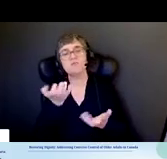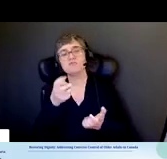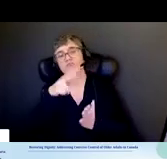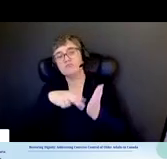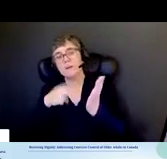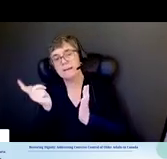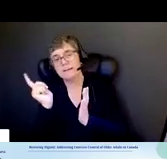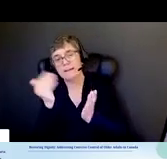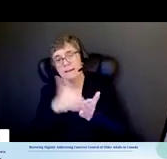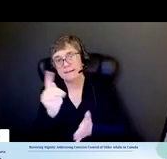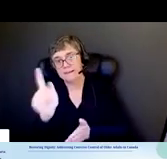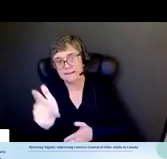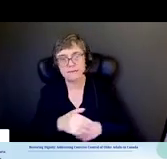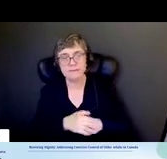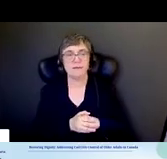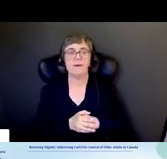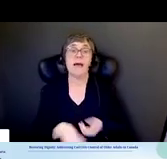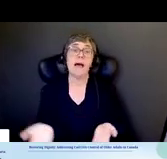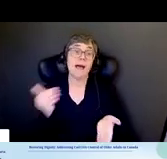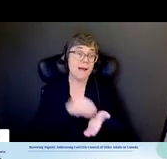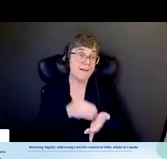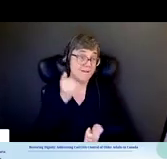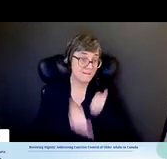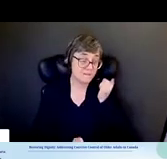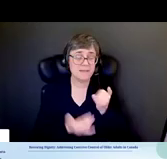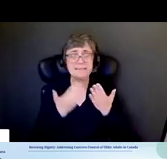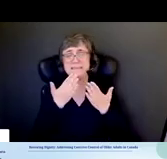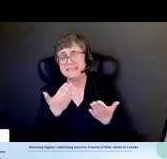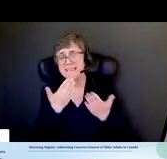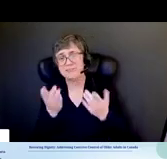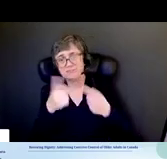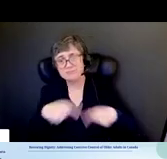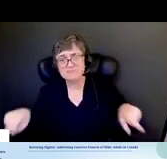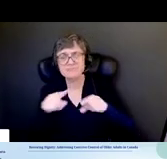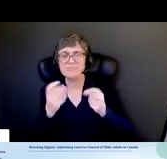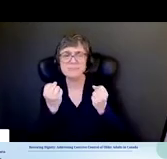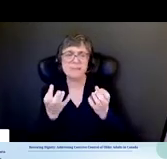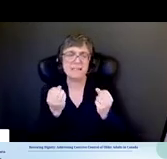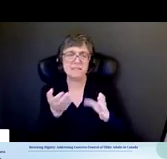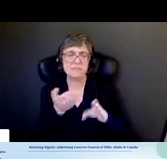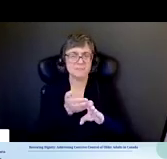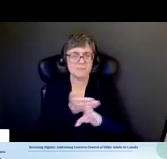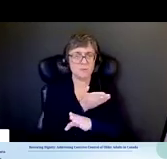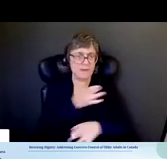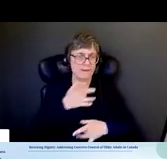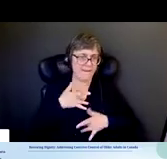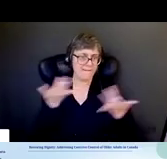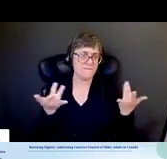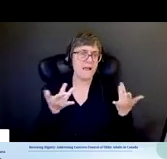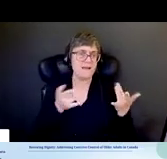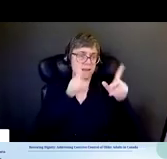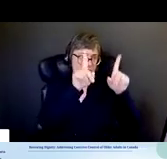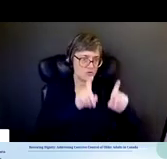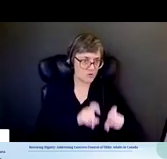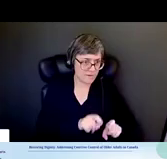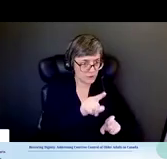And finally, I want to say a big thank you. We have a lot of you who did our pre-event survey that is massively helpful. We'll